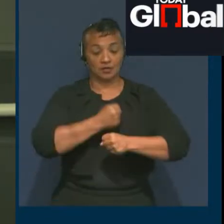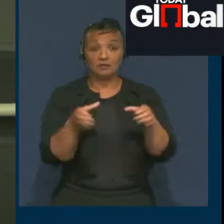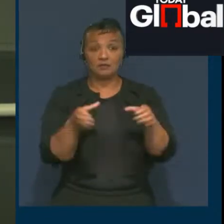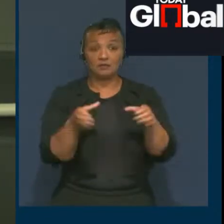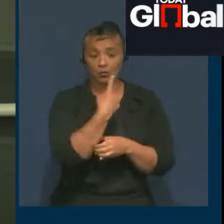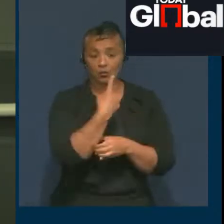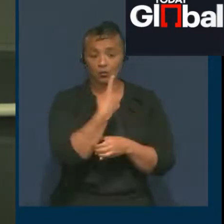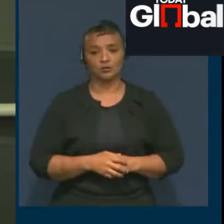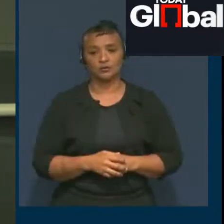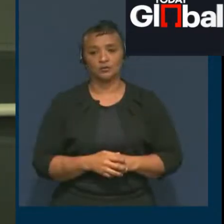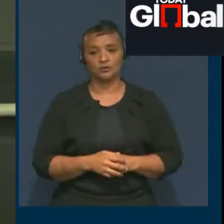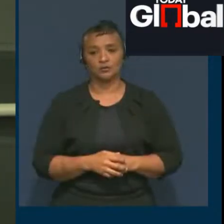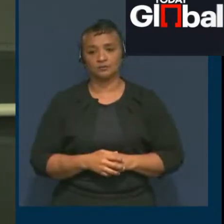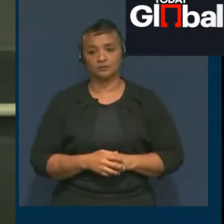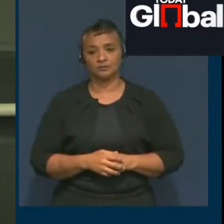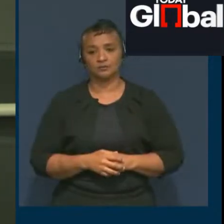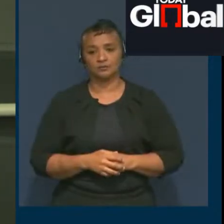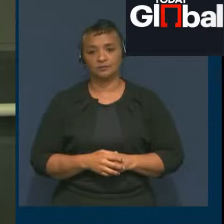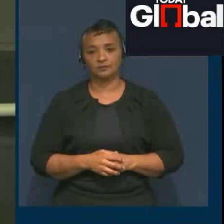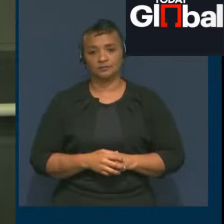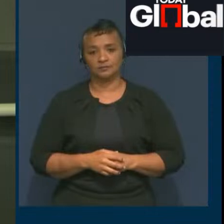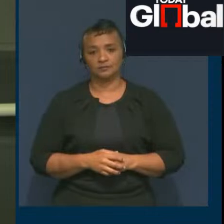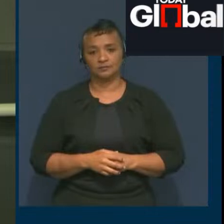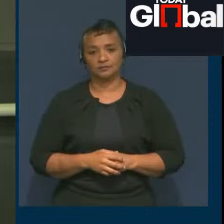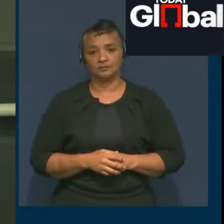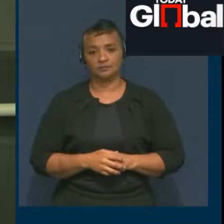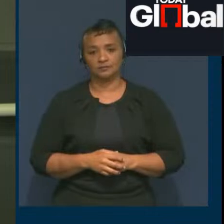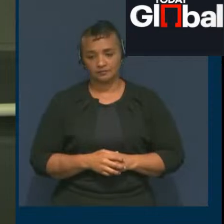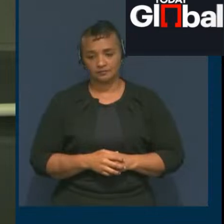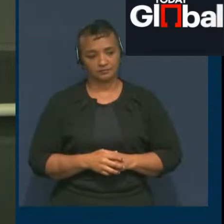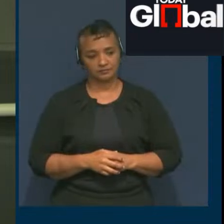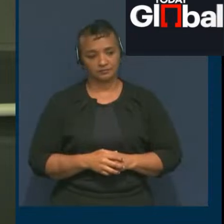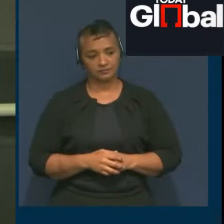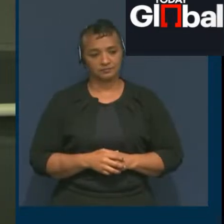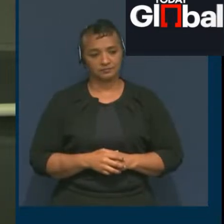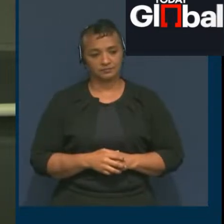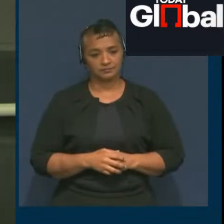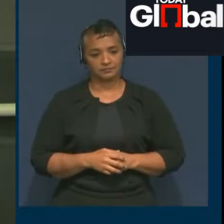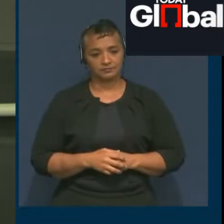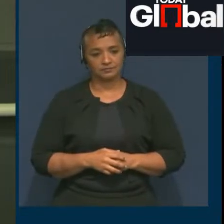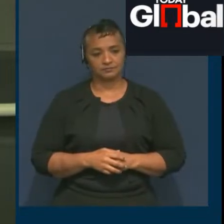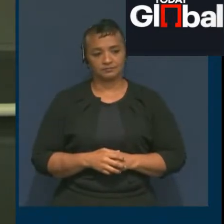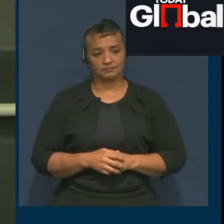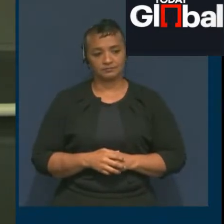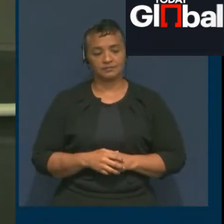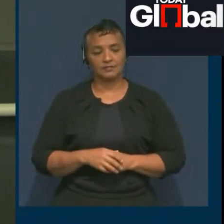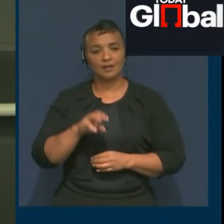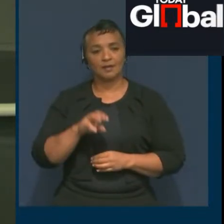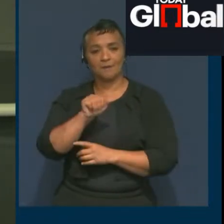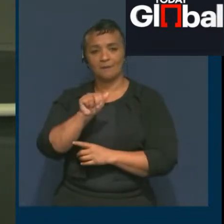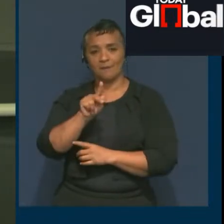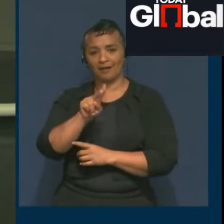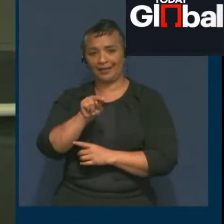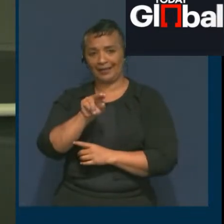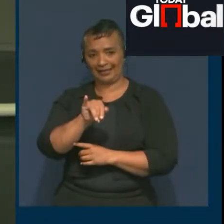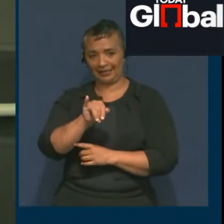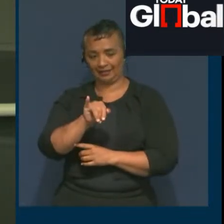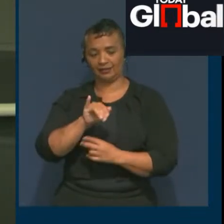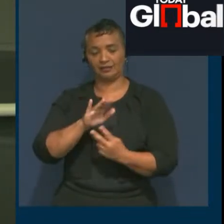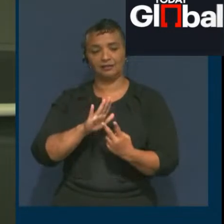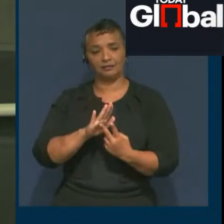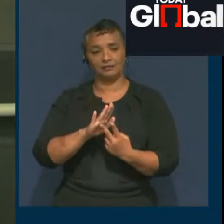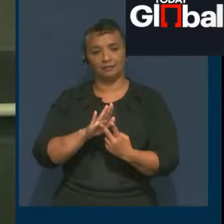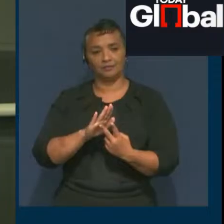Ms. Rihab Bosley, coordinators, Mr. Abdul Majini Makni, Mr.